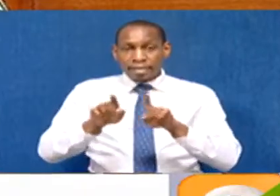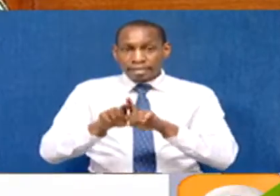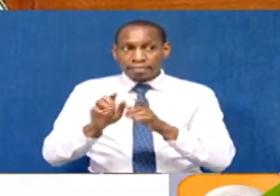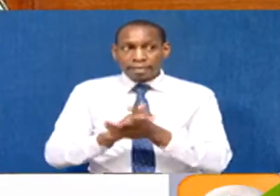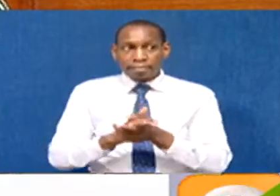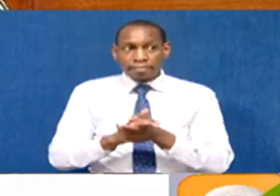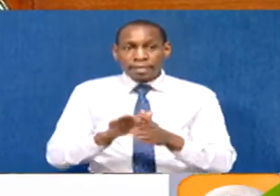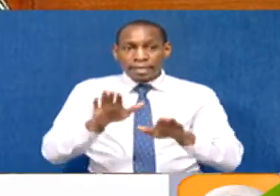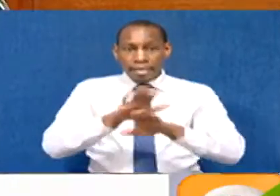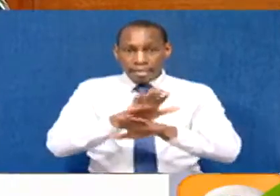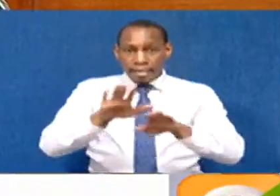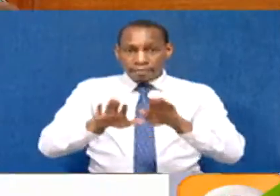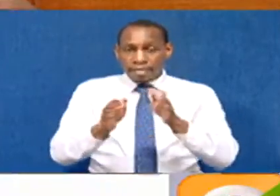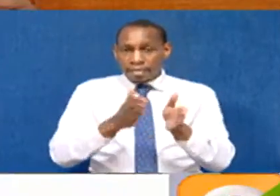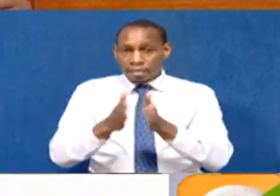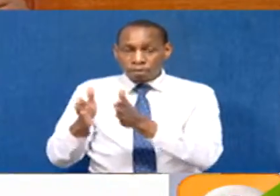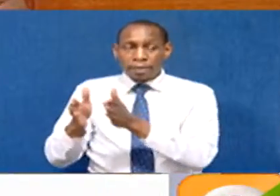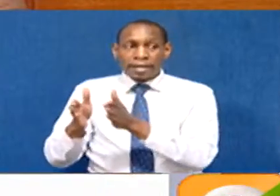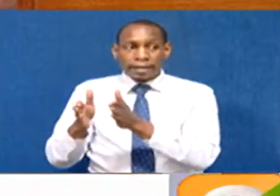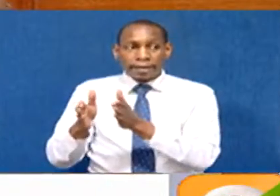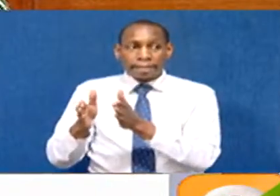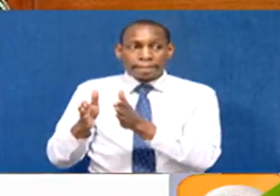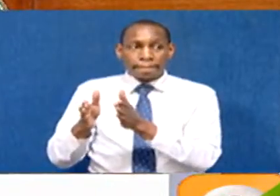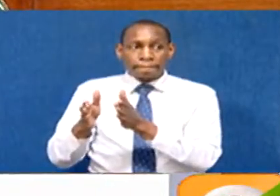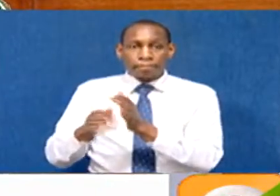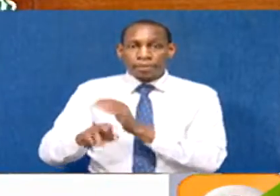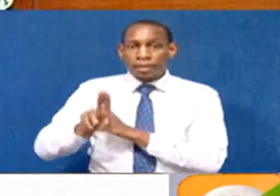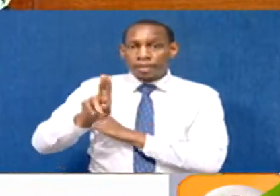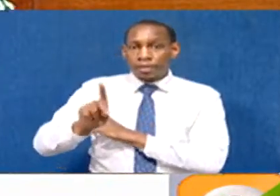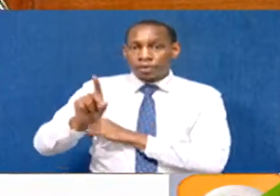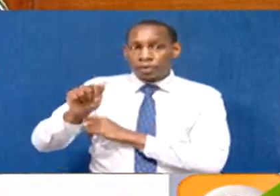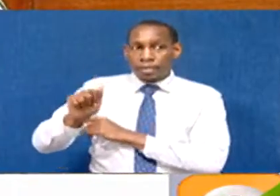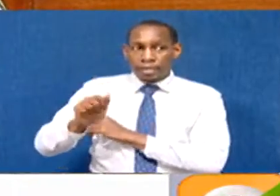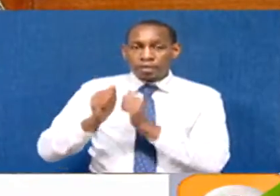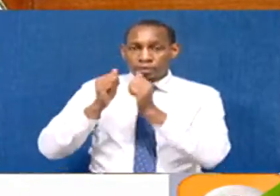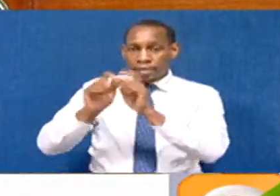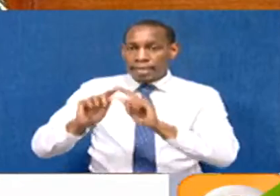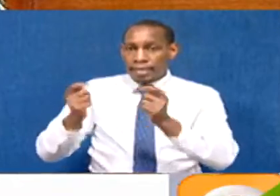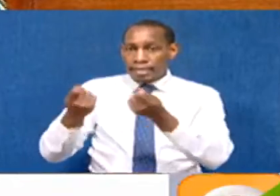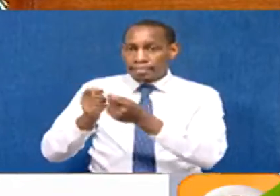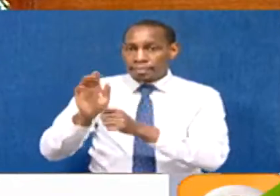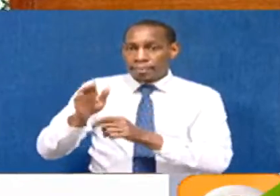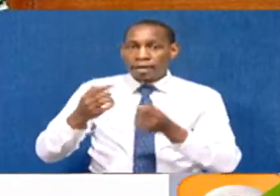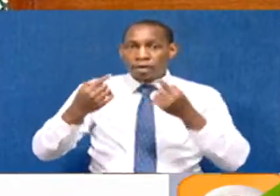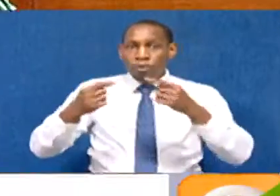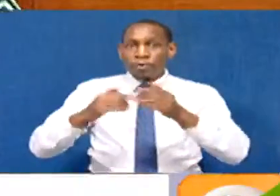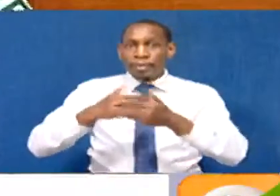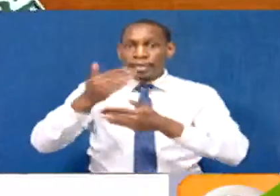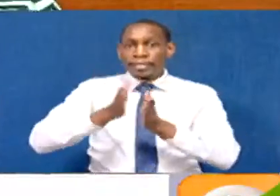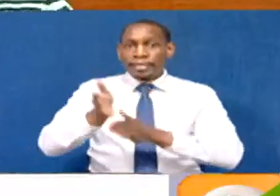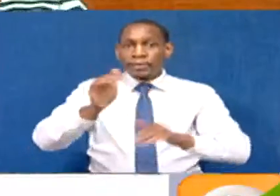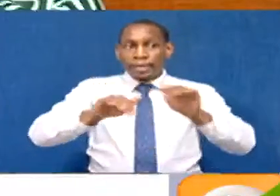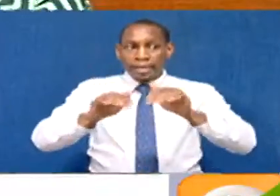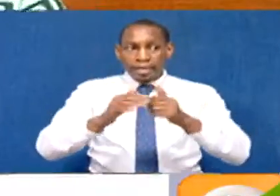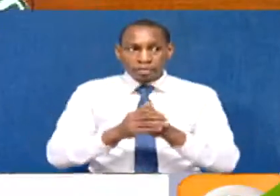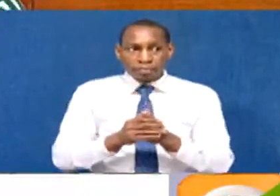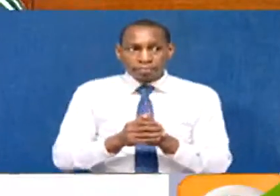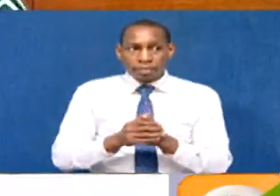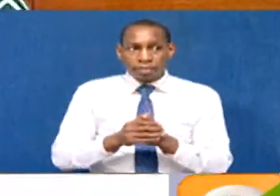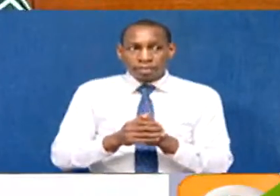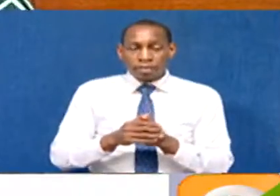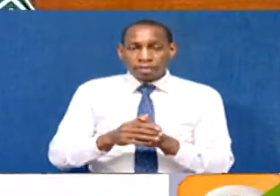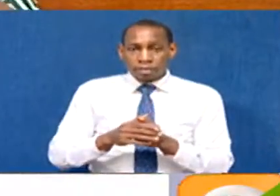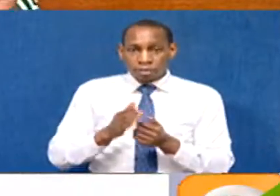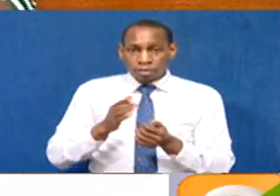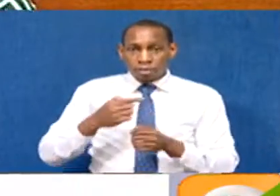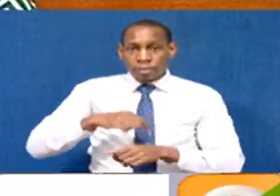putting everything in place for the UDA and its teams to win the next general elections. We will make